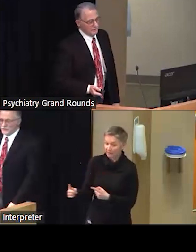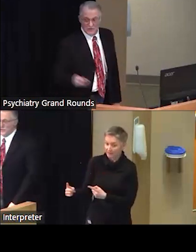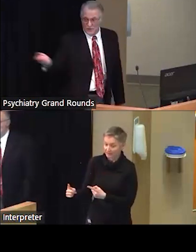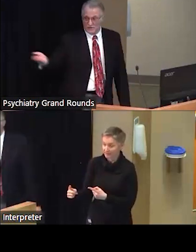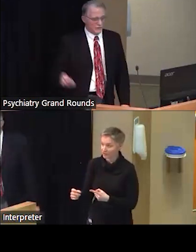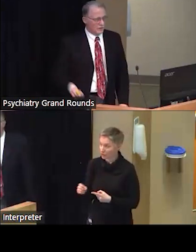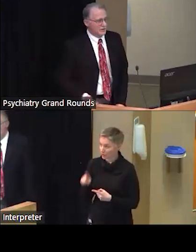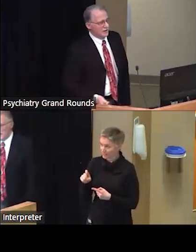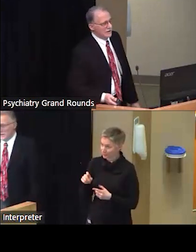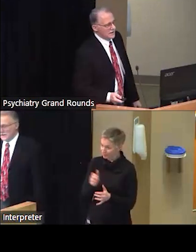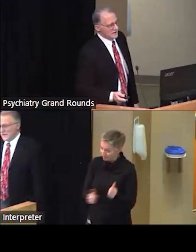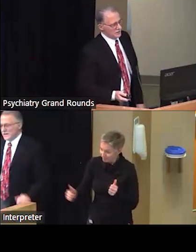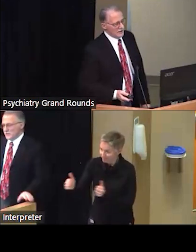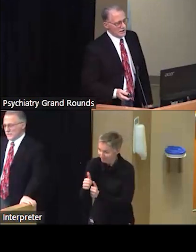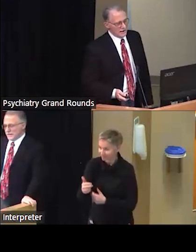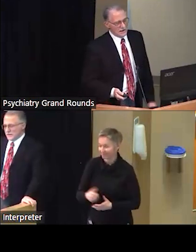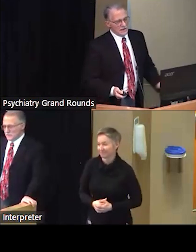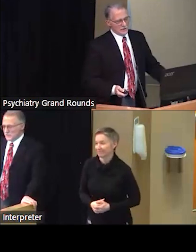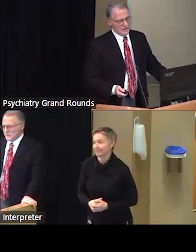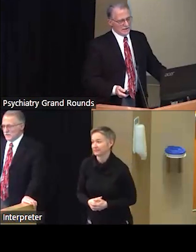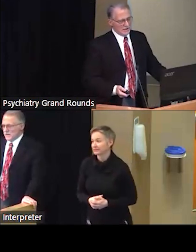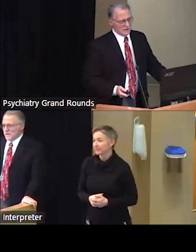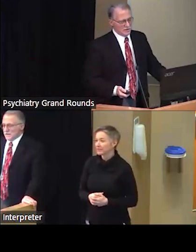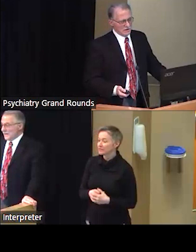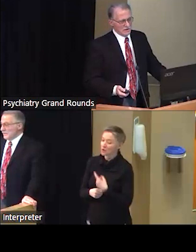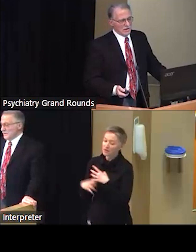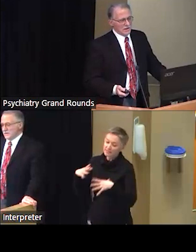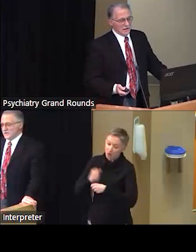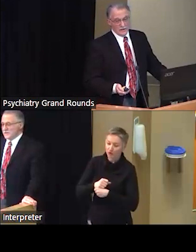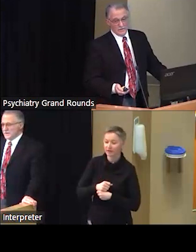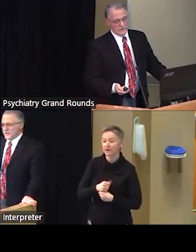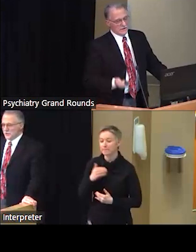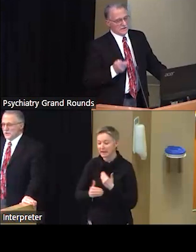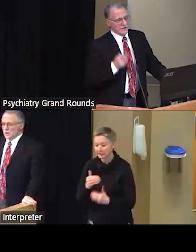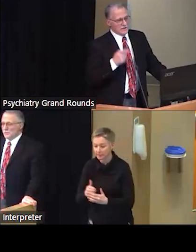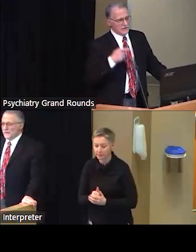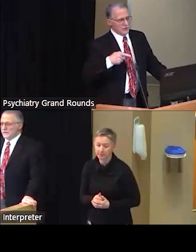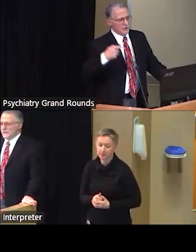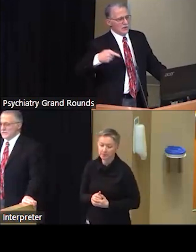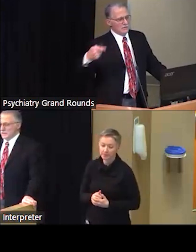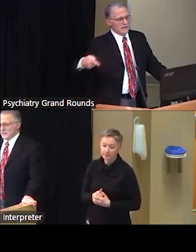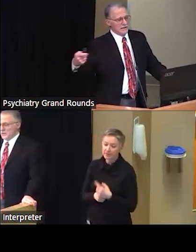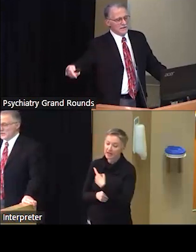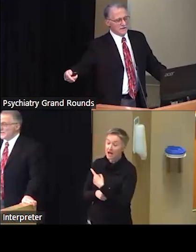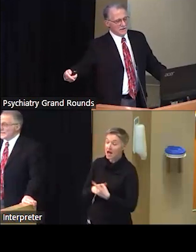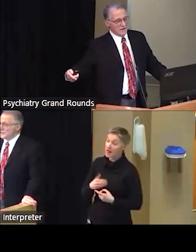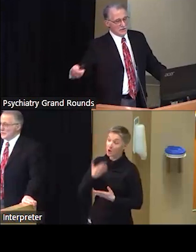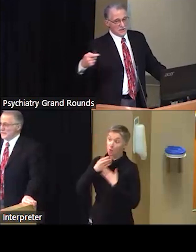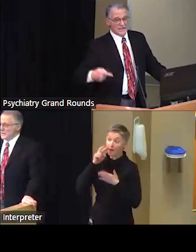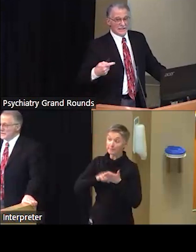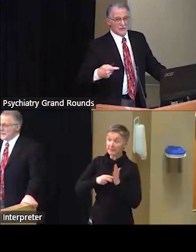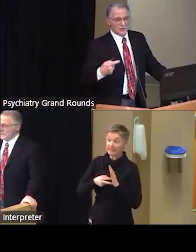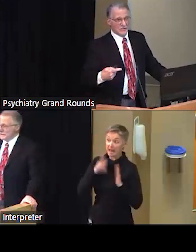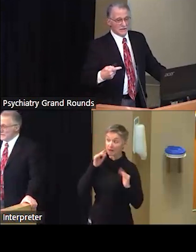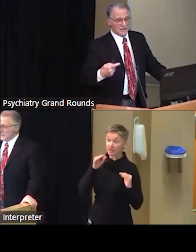going on. So I look forward to hearing summary. There's mechanisms, a lot of, see the danger in well-meaning expectation.